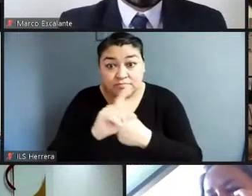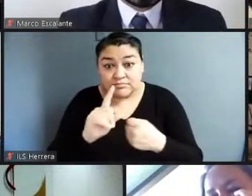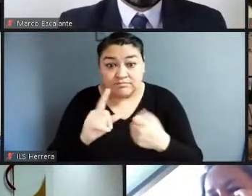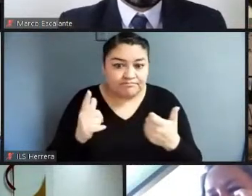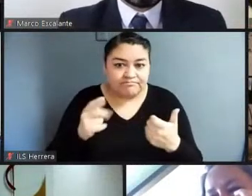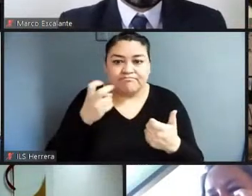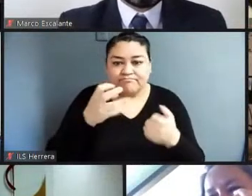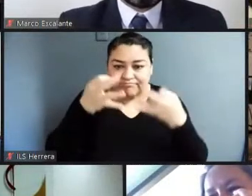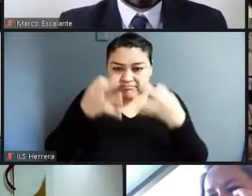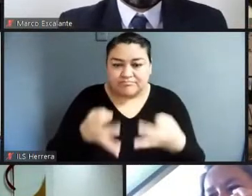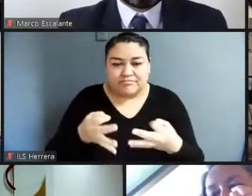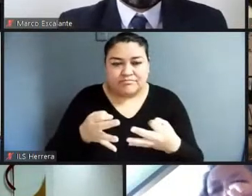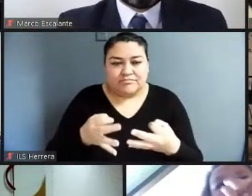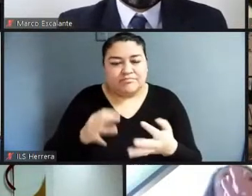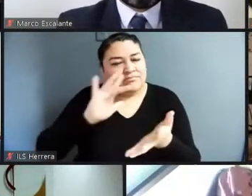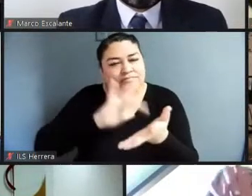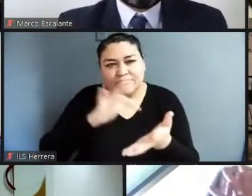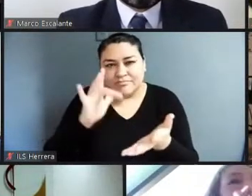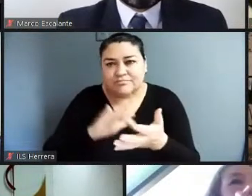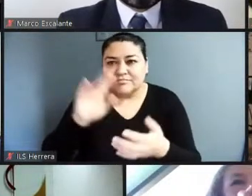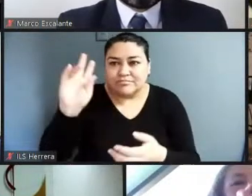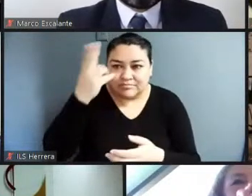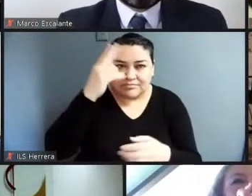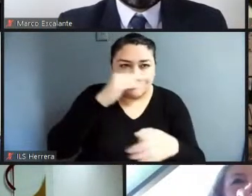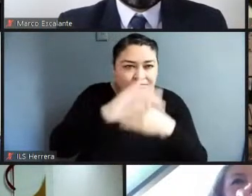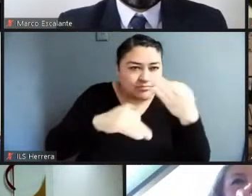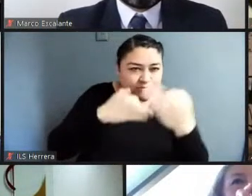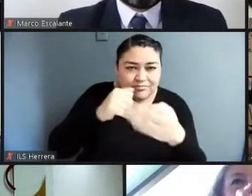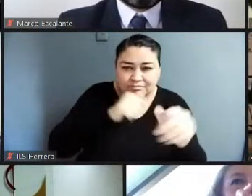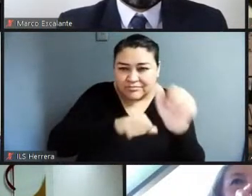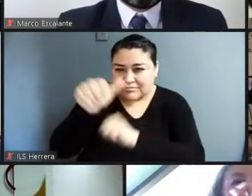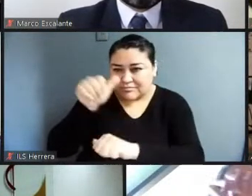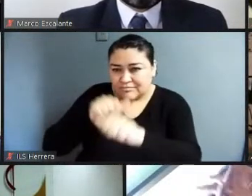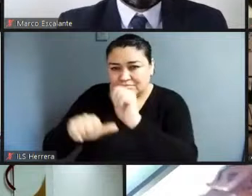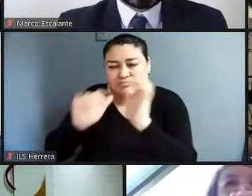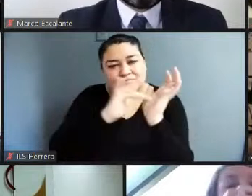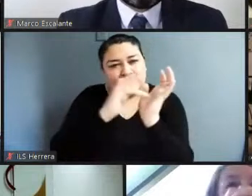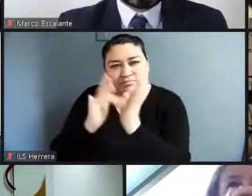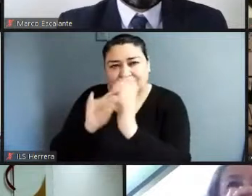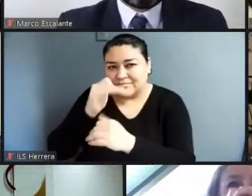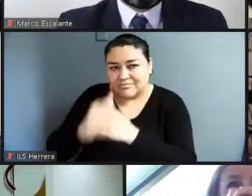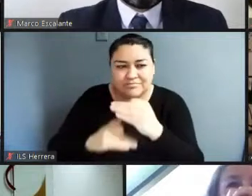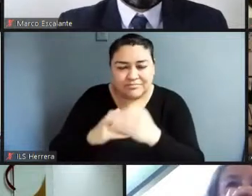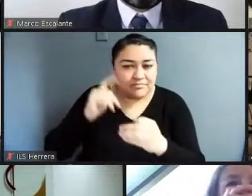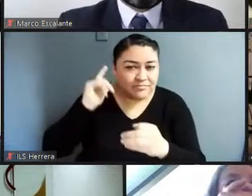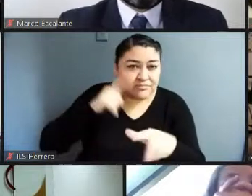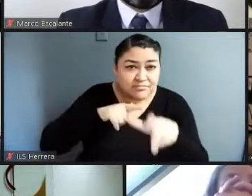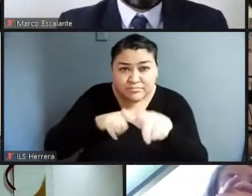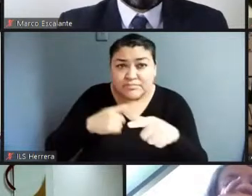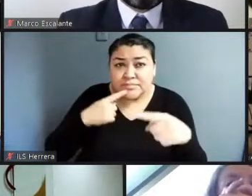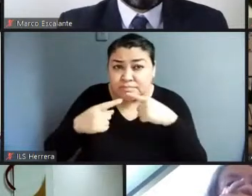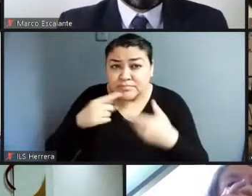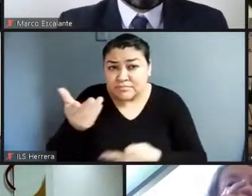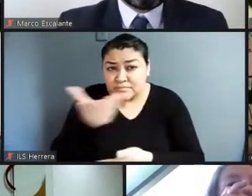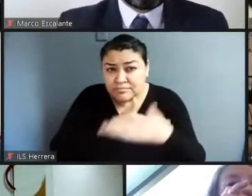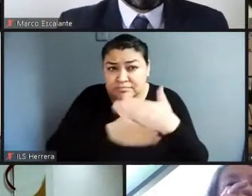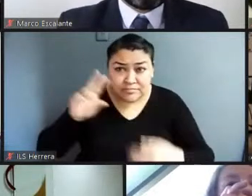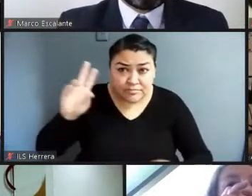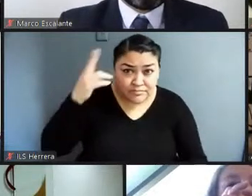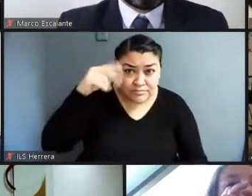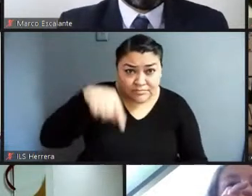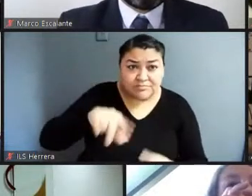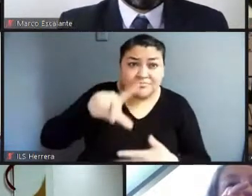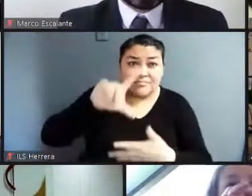to the problems that our countries are experiencing. With this, I would like to close by thanking the universities who participated. We should maintain